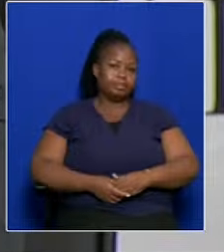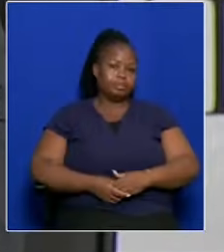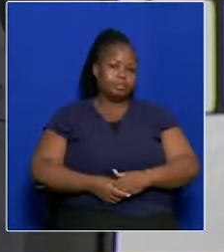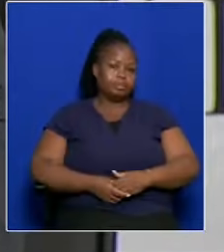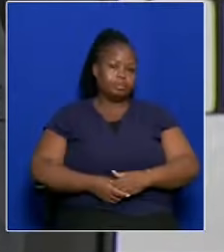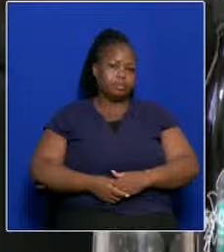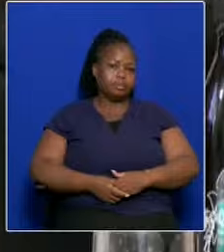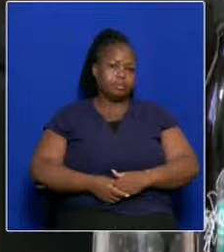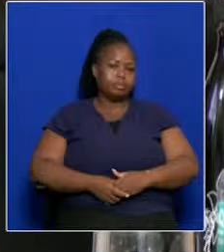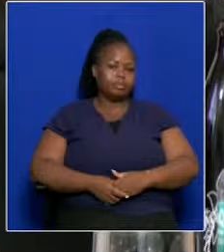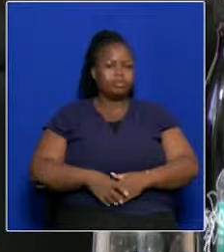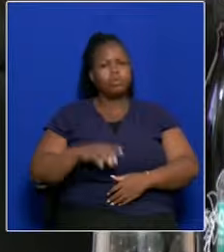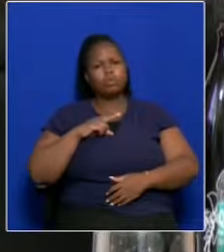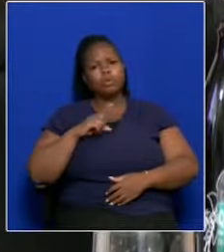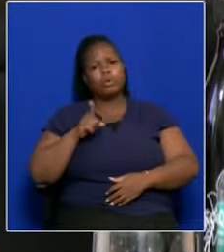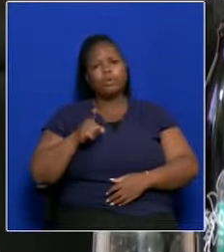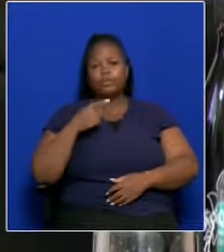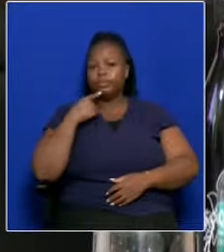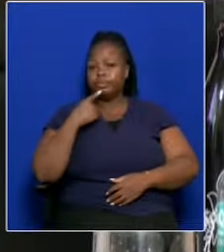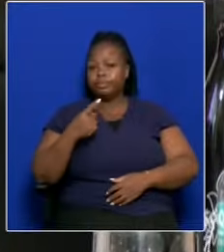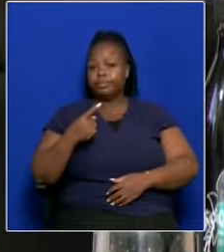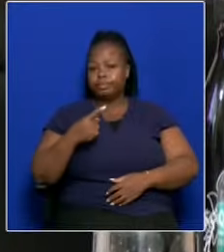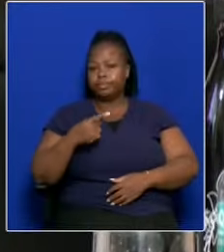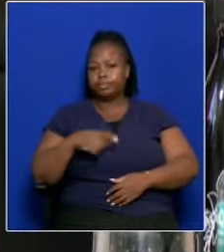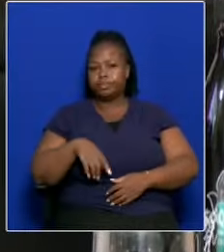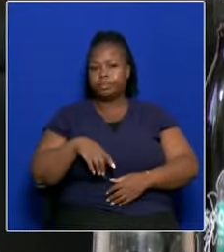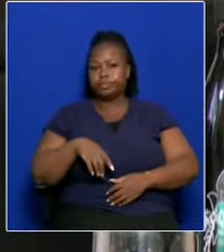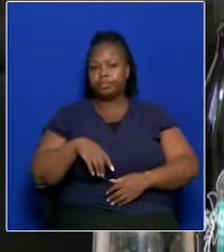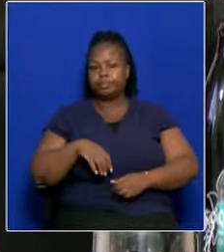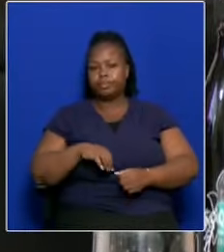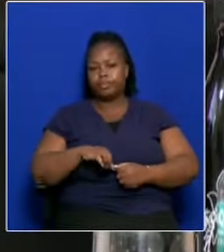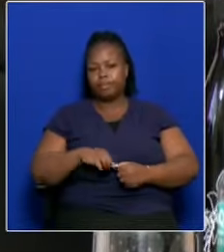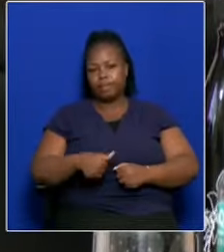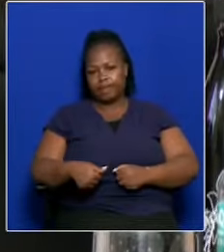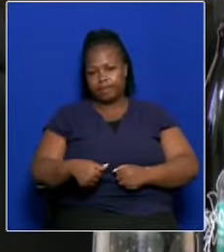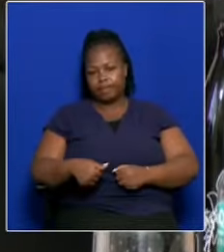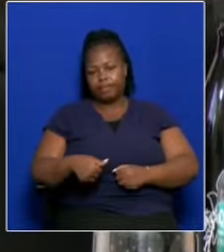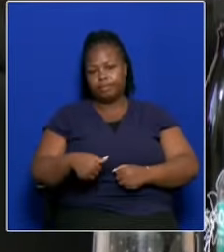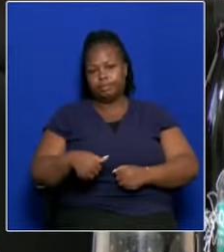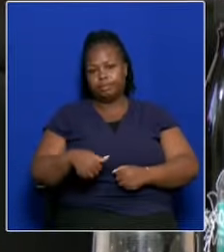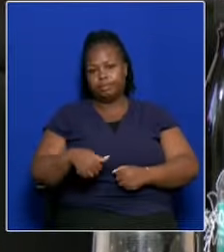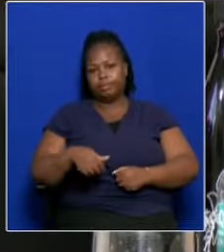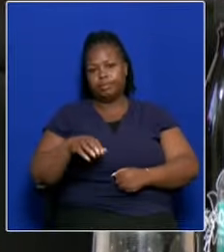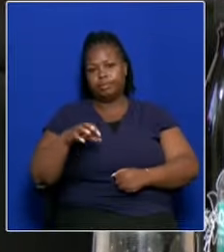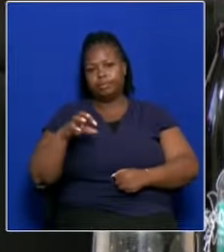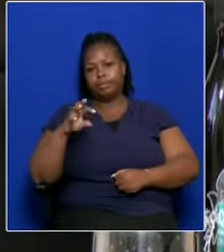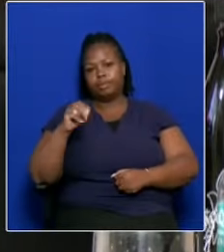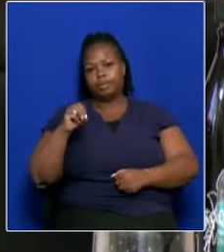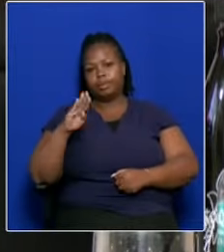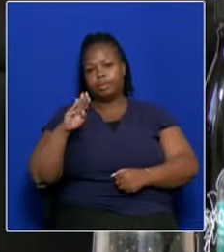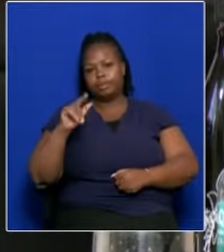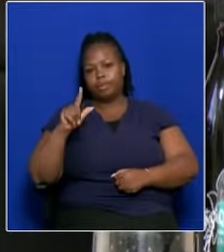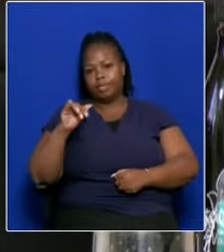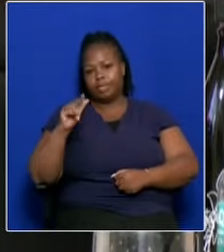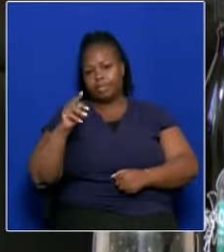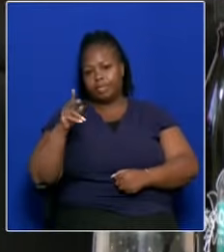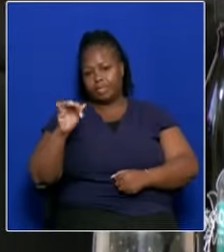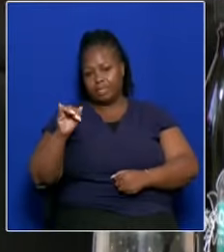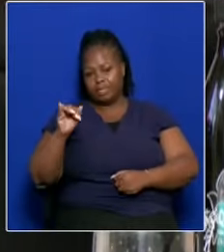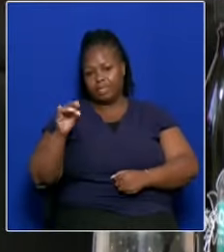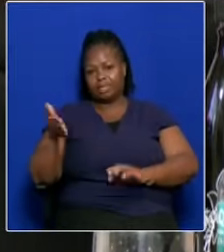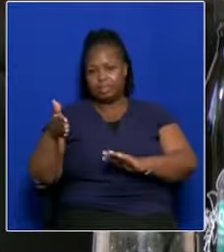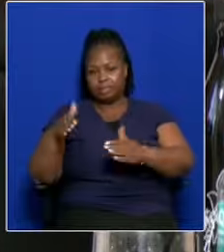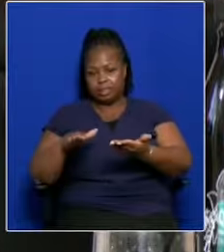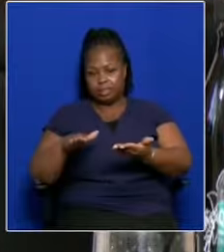Because you say that after Mr. Mbilini passes away in Yeah. November 2016,